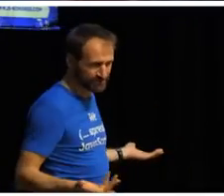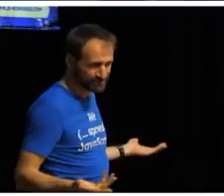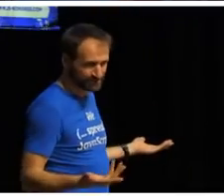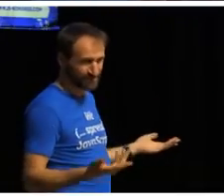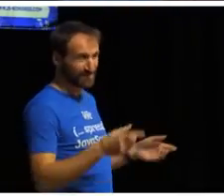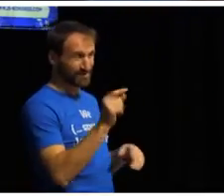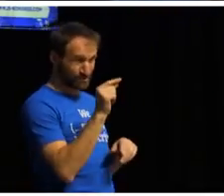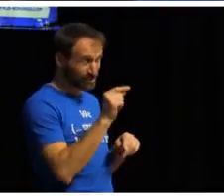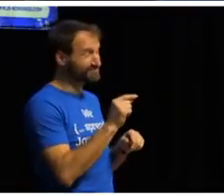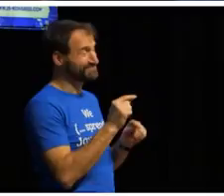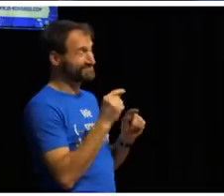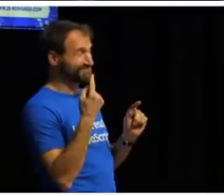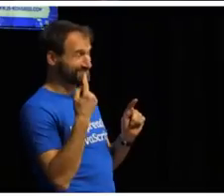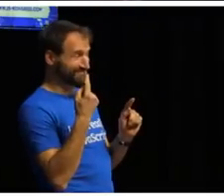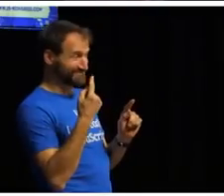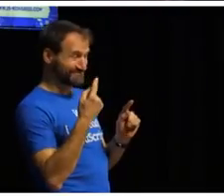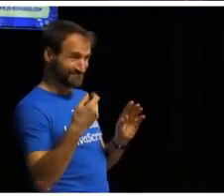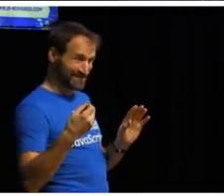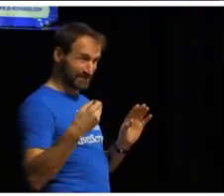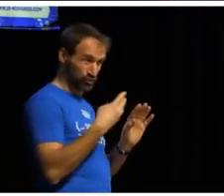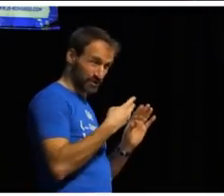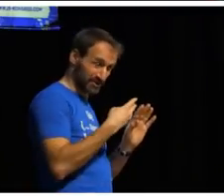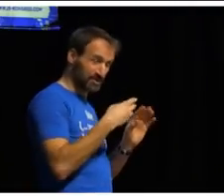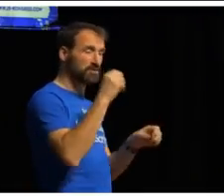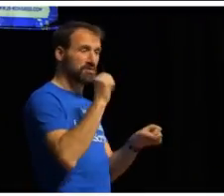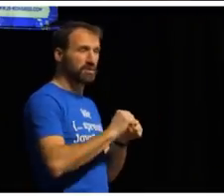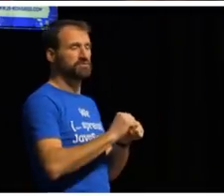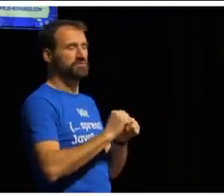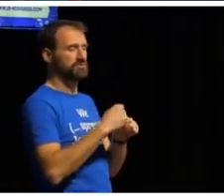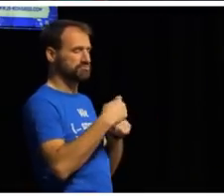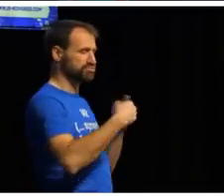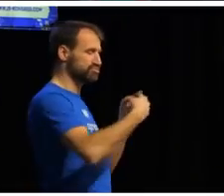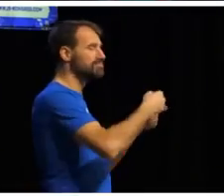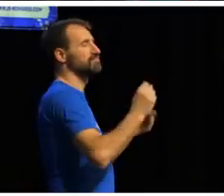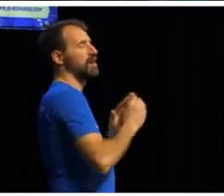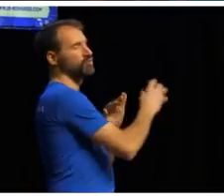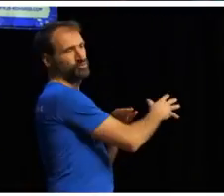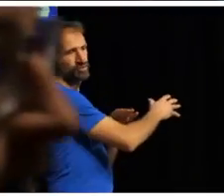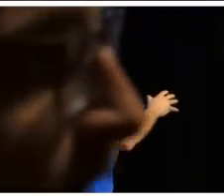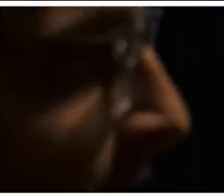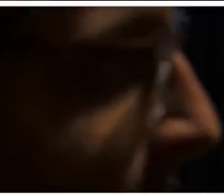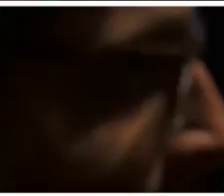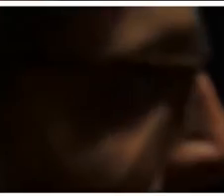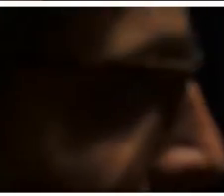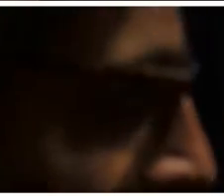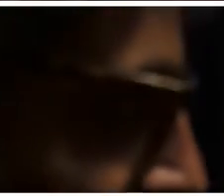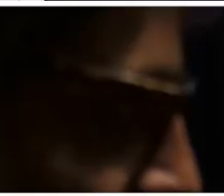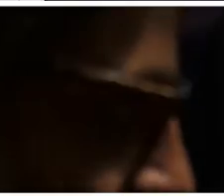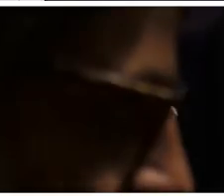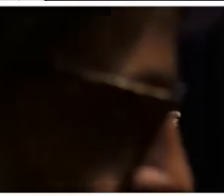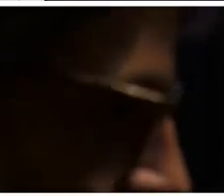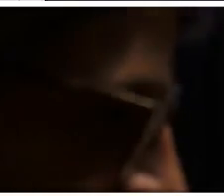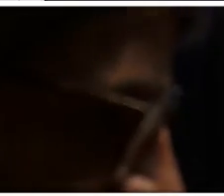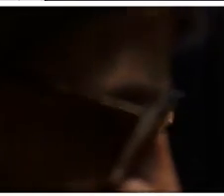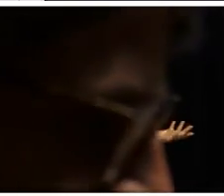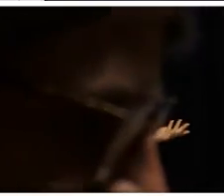output, and you can do other stuff with that output. we are JavaScript developers, I guess.